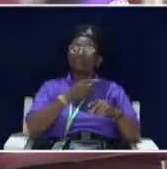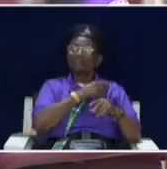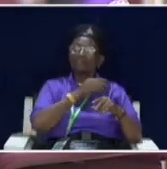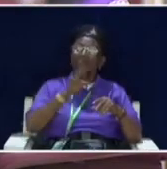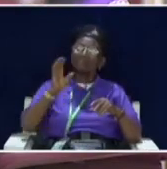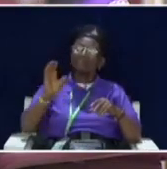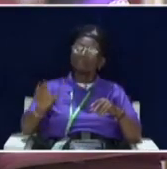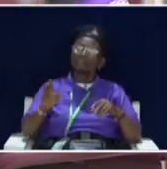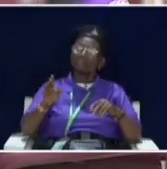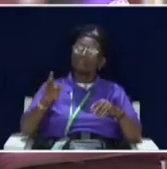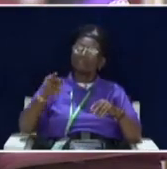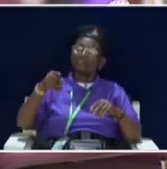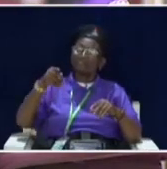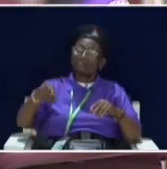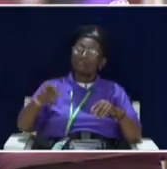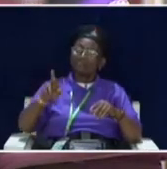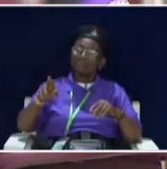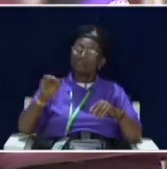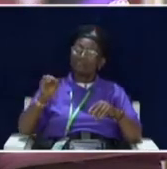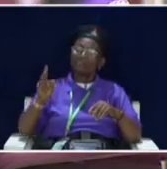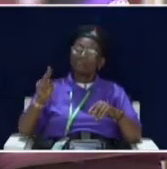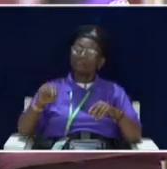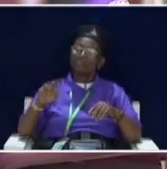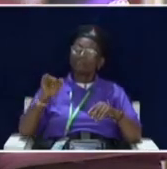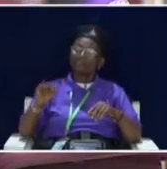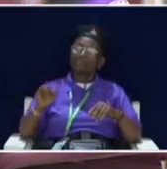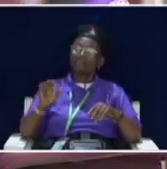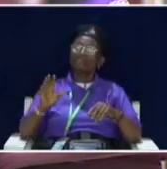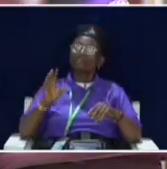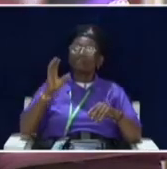20, from verse 1 to 30,